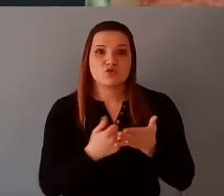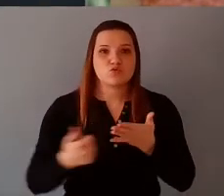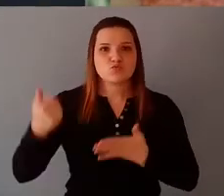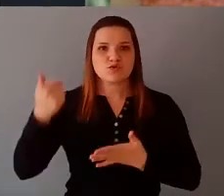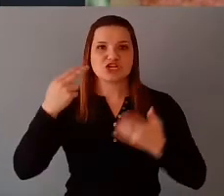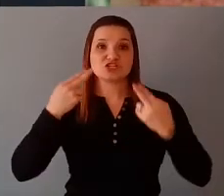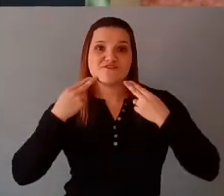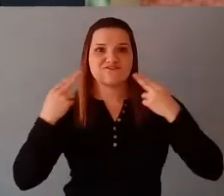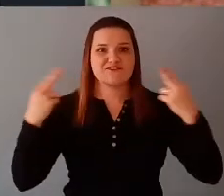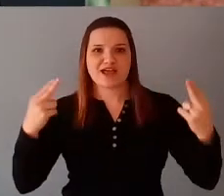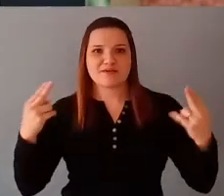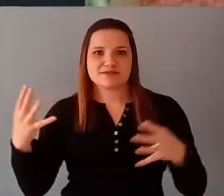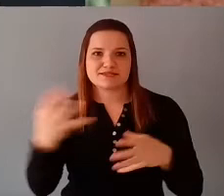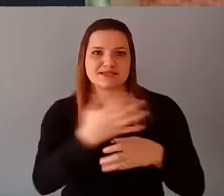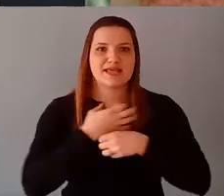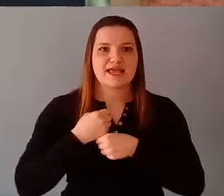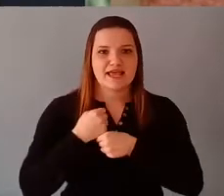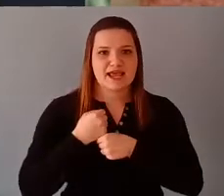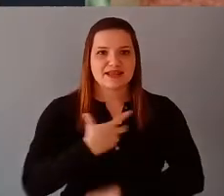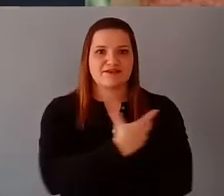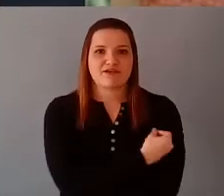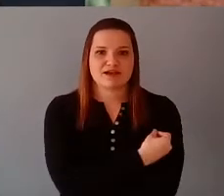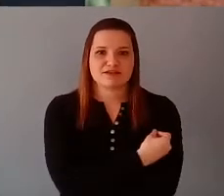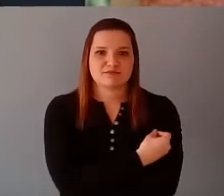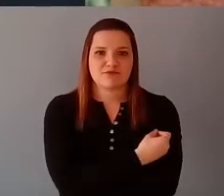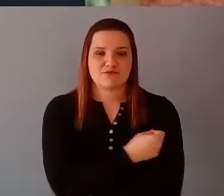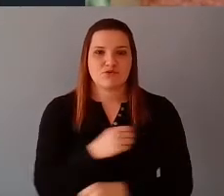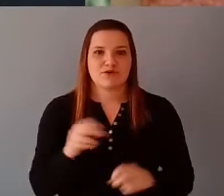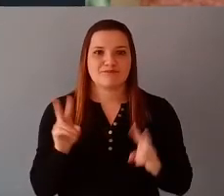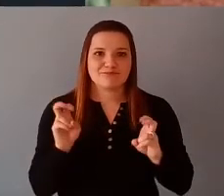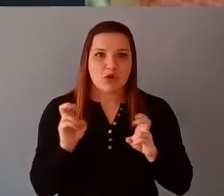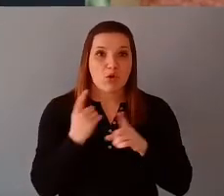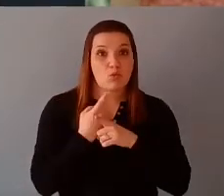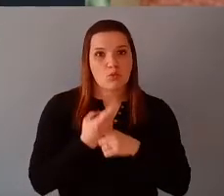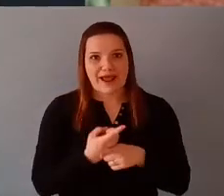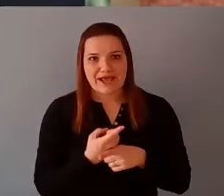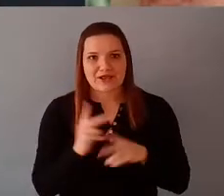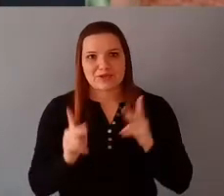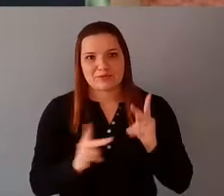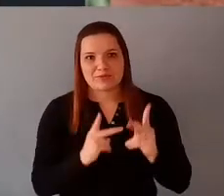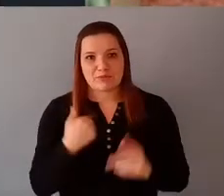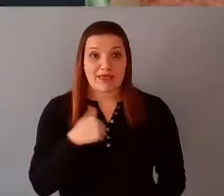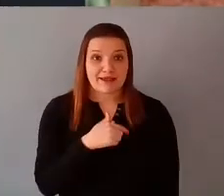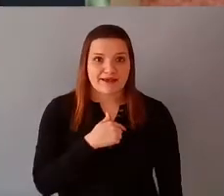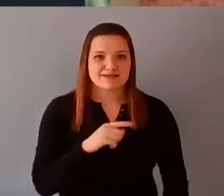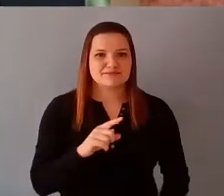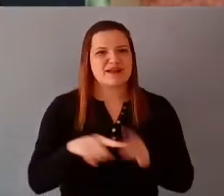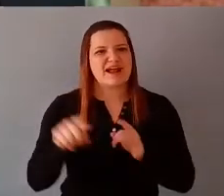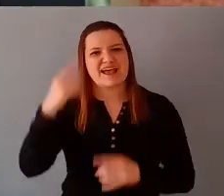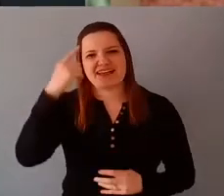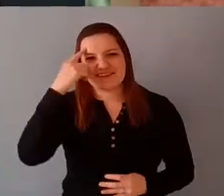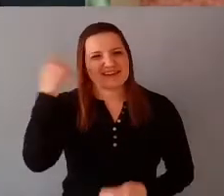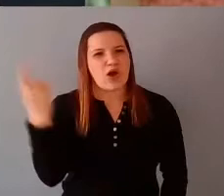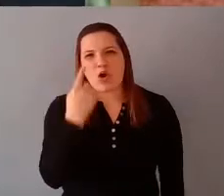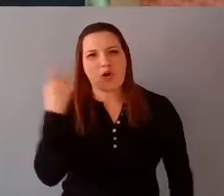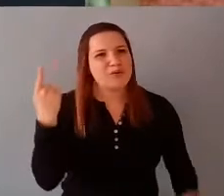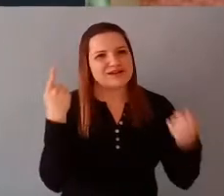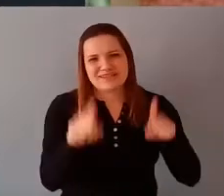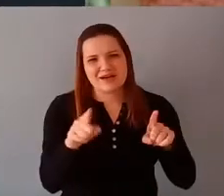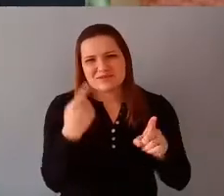famous being able to receive the vaccine before regular folks such as us. But I think that's always the